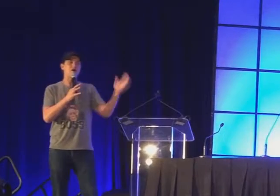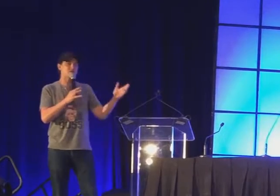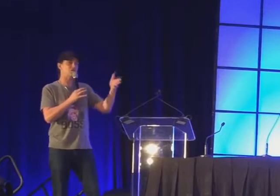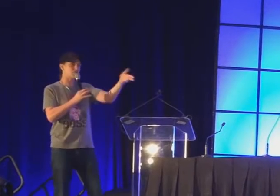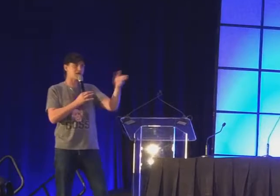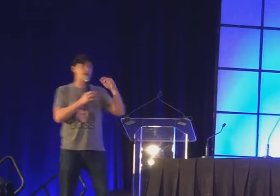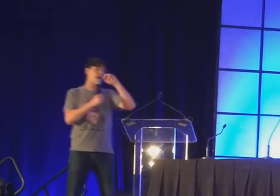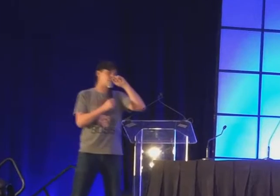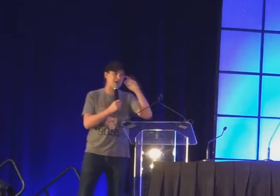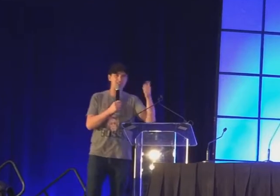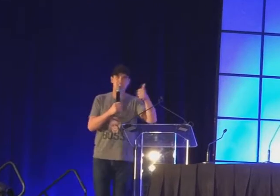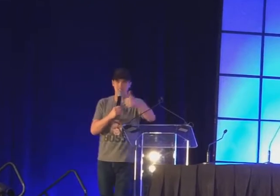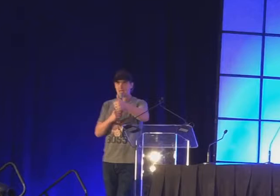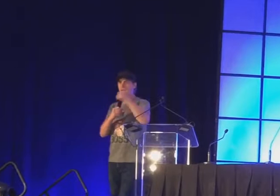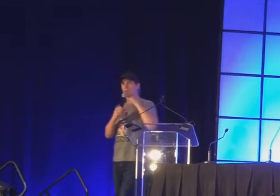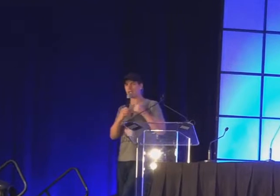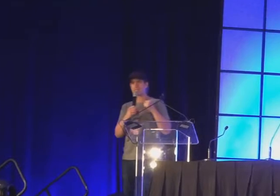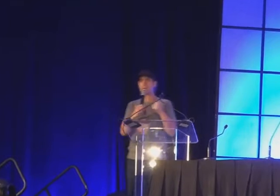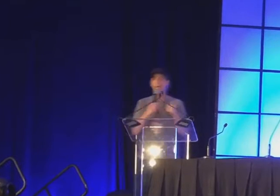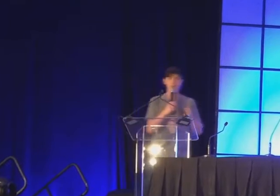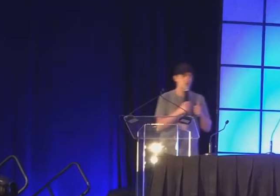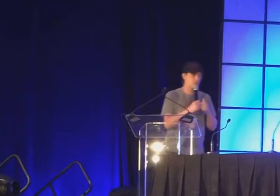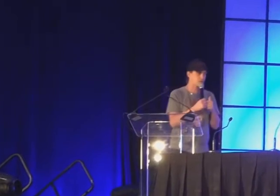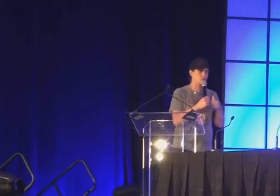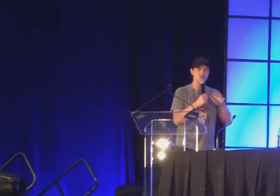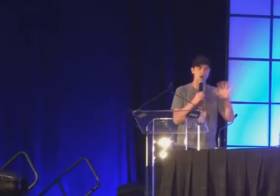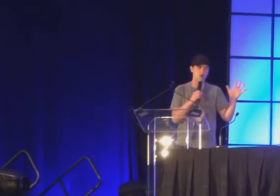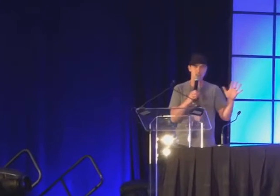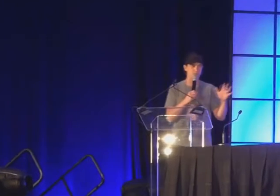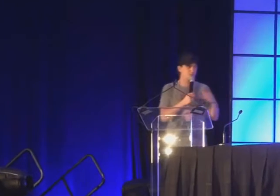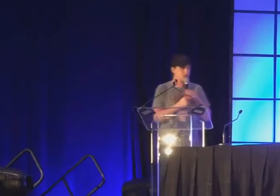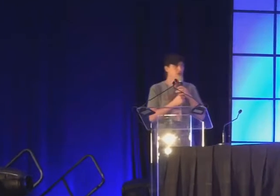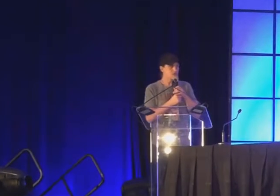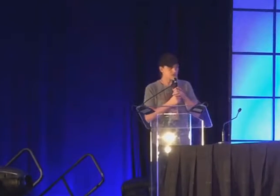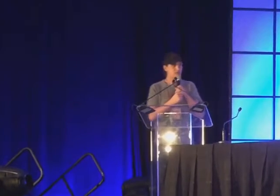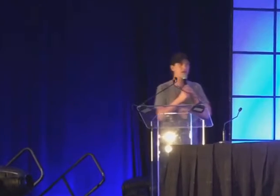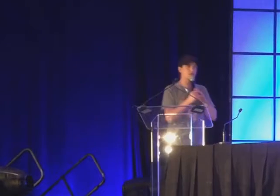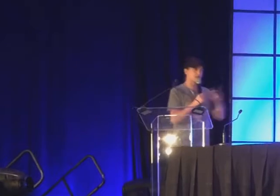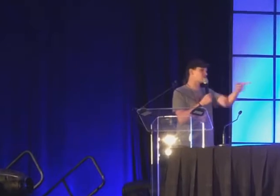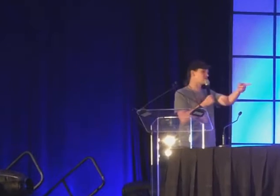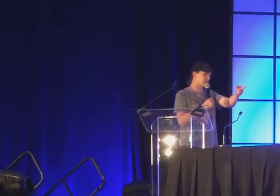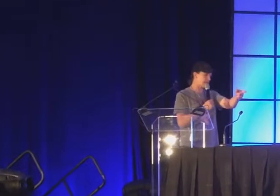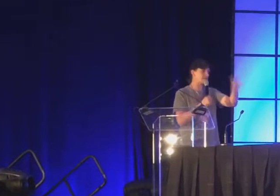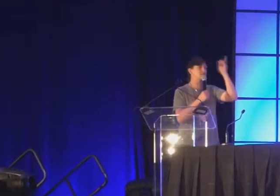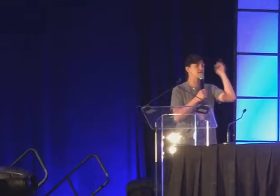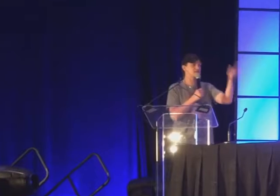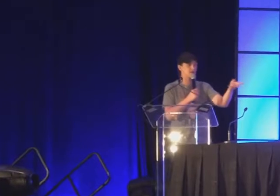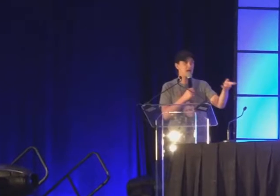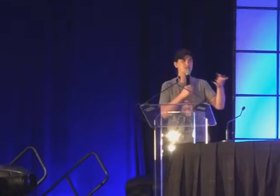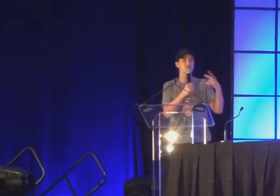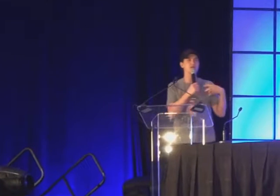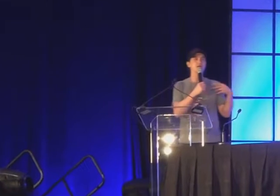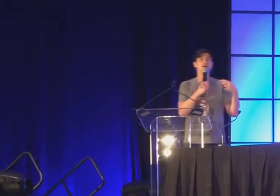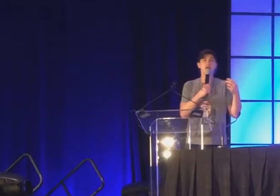directed the 5 days, but again, I had a blast because Stan came in and did a cameo for me, which was Yeah, it's awesome. got a crazy cast in it. Yeah, Dean Kane's in